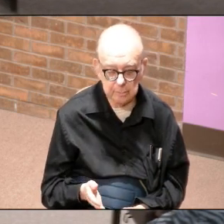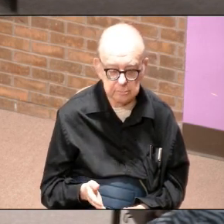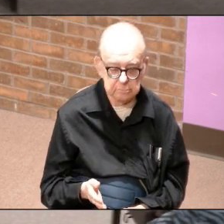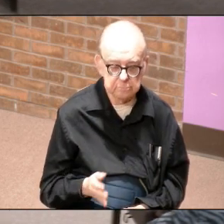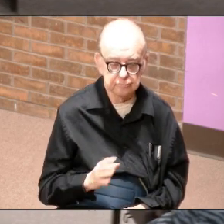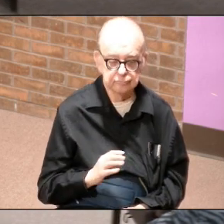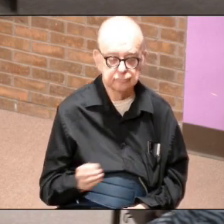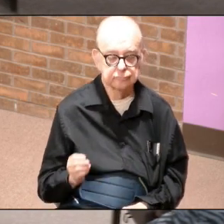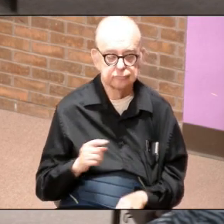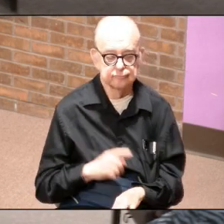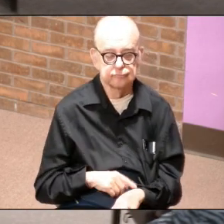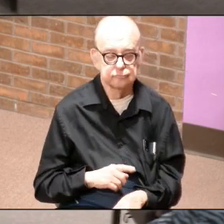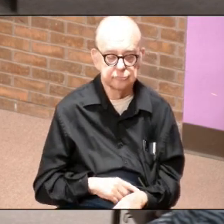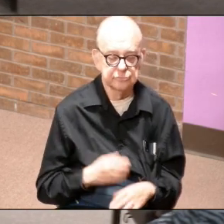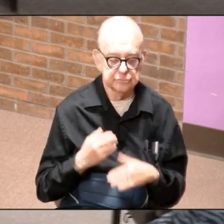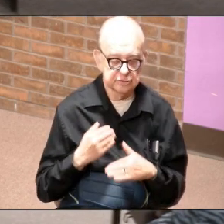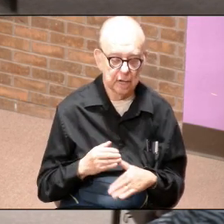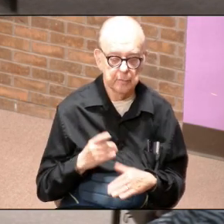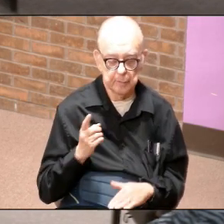There is no time limit.